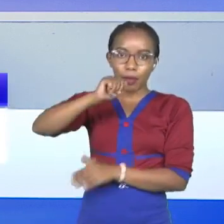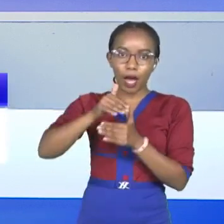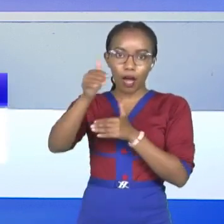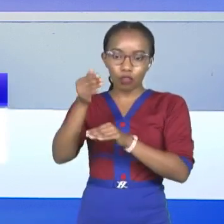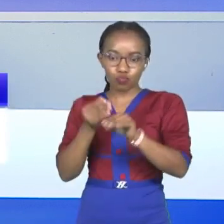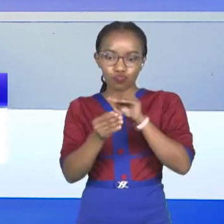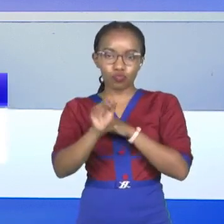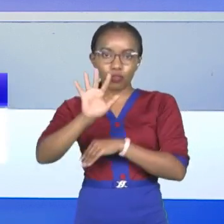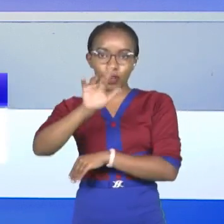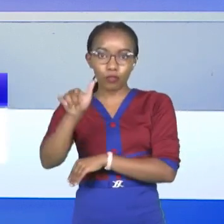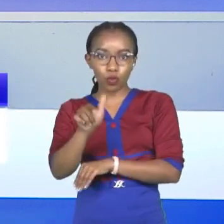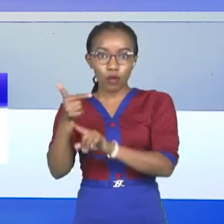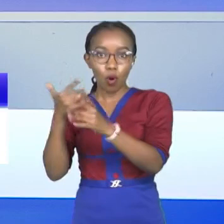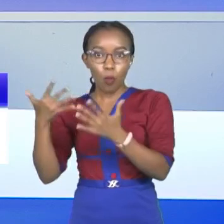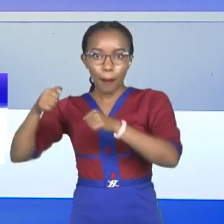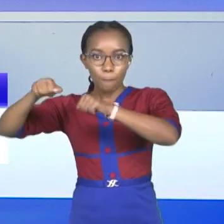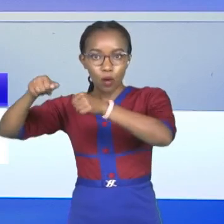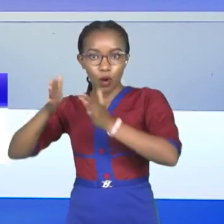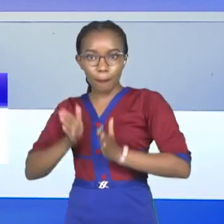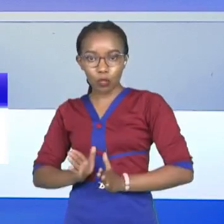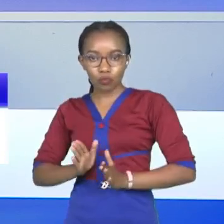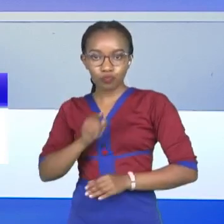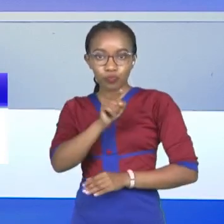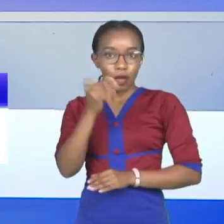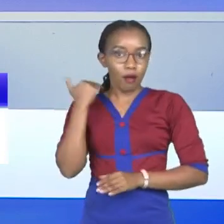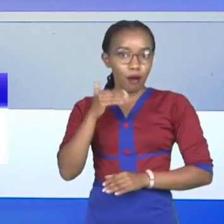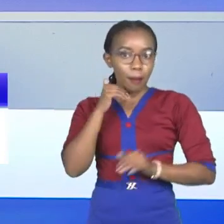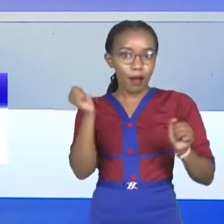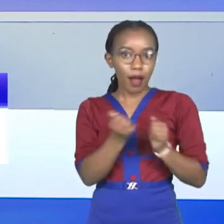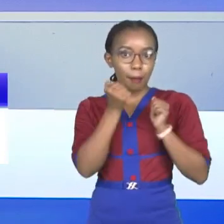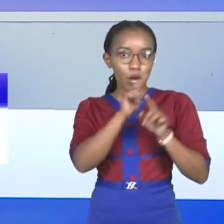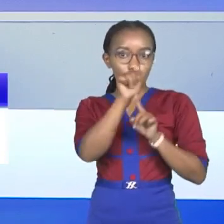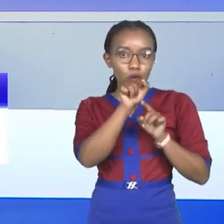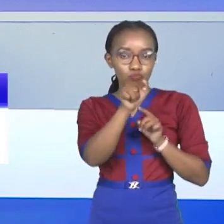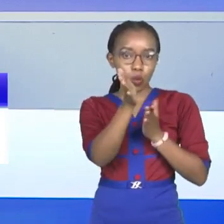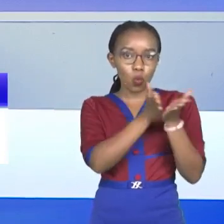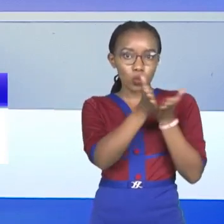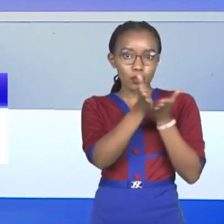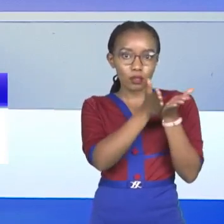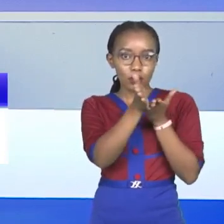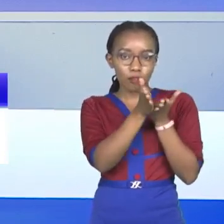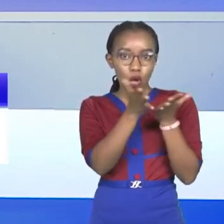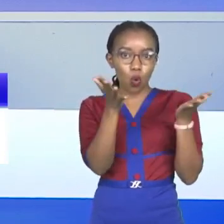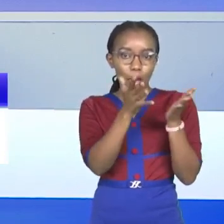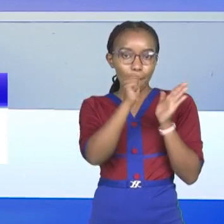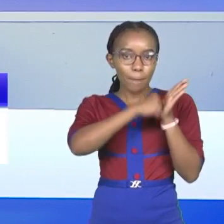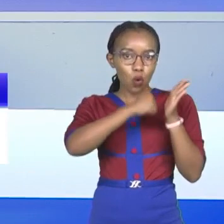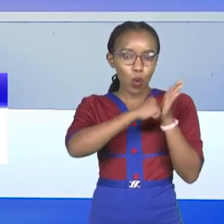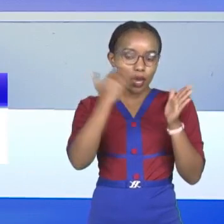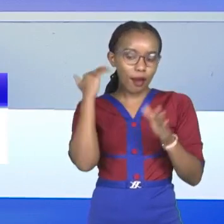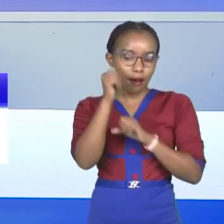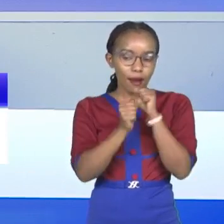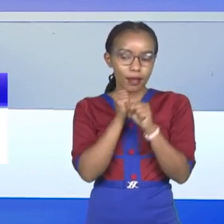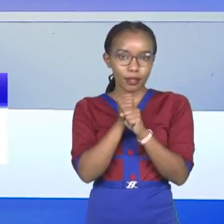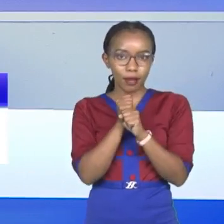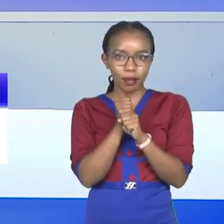of 5,000 shillings from a BODA rider. The crime reportedly happened while he was serving at MAKUENI last year. Robert Ouma with